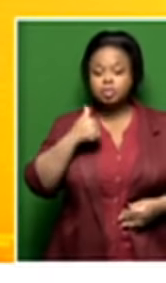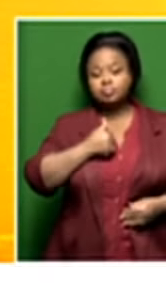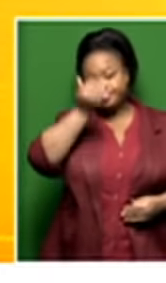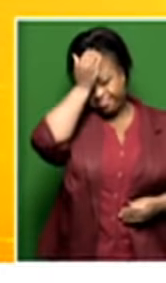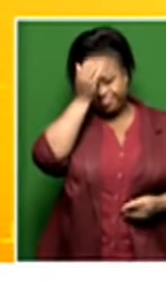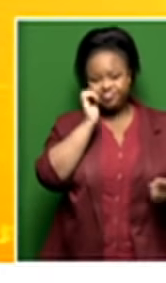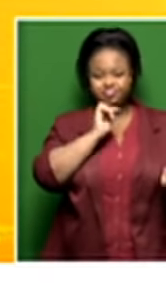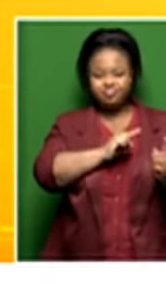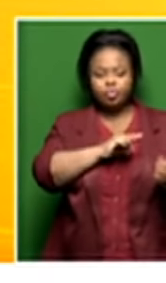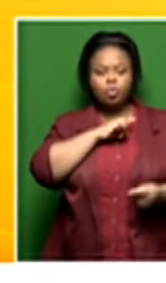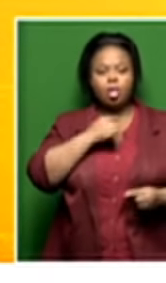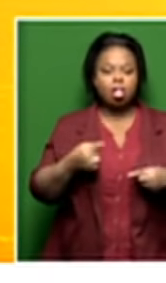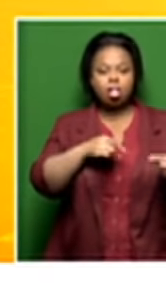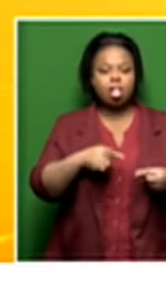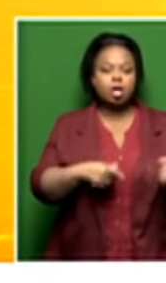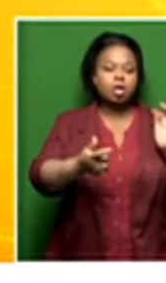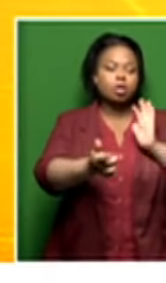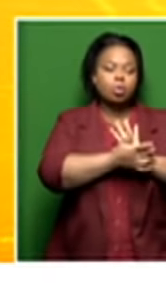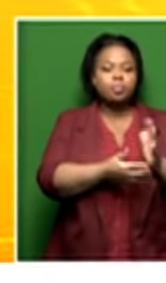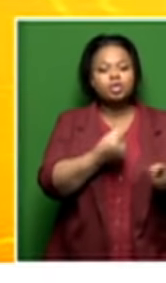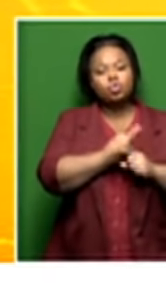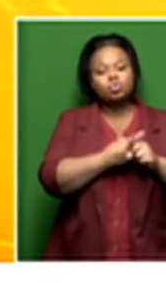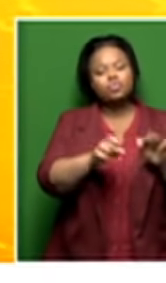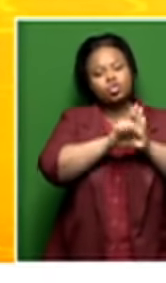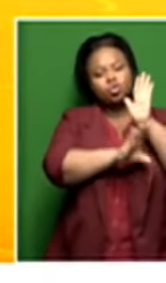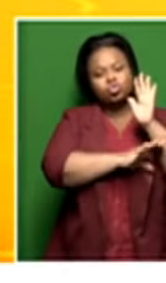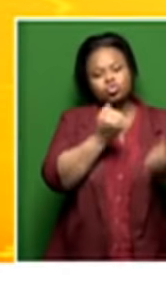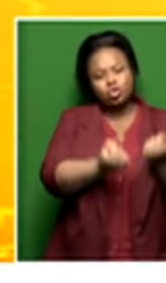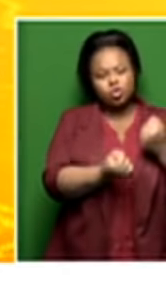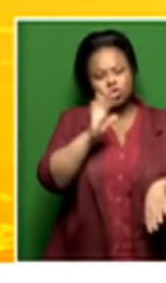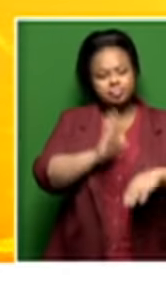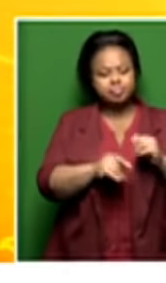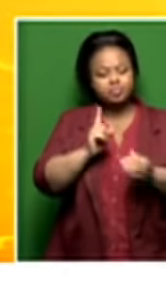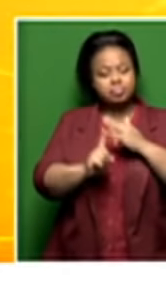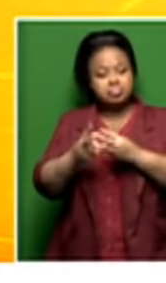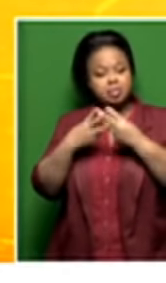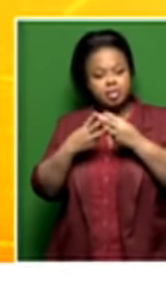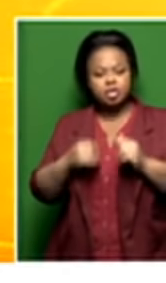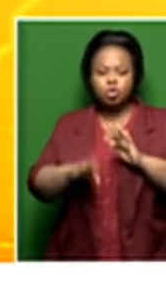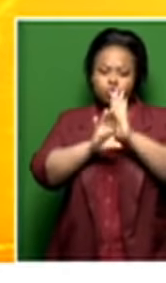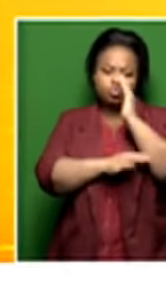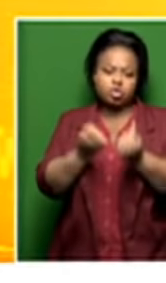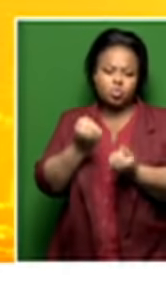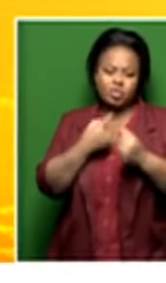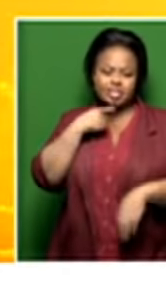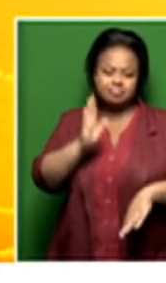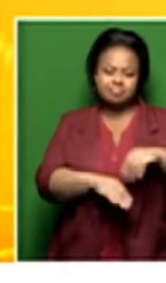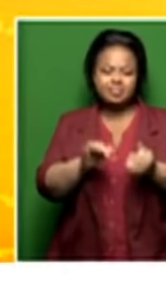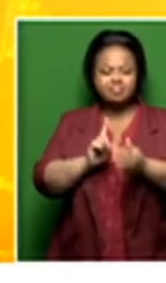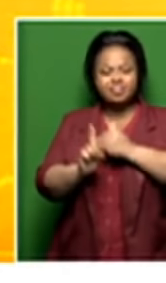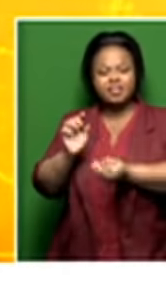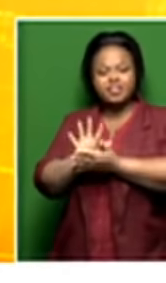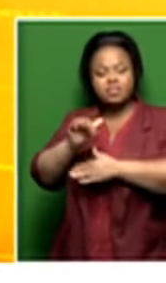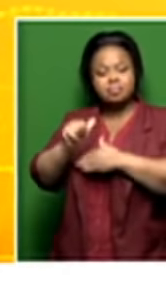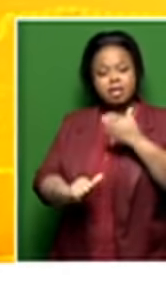follows a lengthy legal battle to avoid the Constitutional Court's incarceration order. Now, the country's highest court sentenced the former president to 15